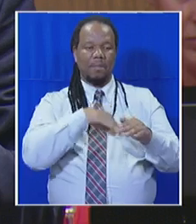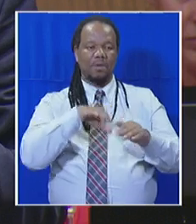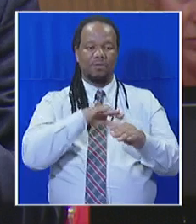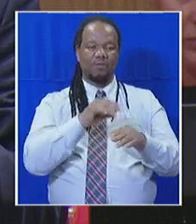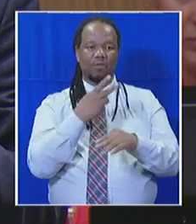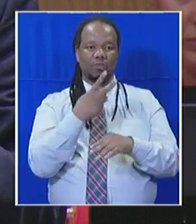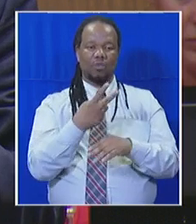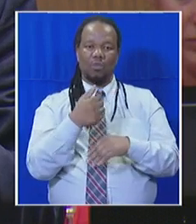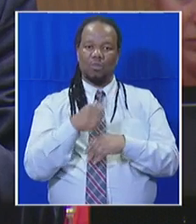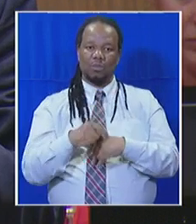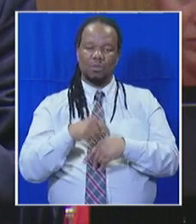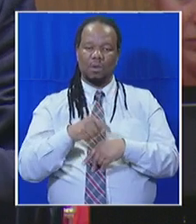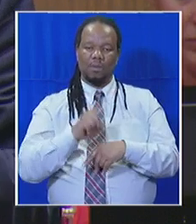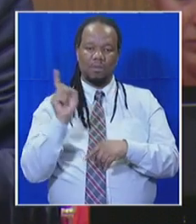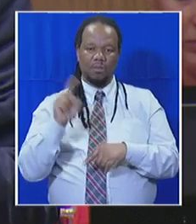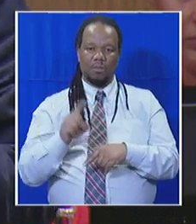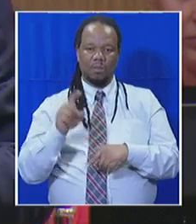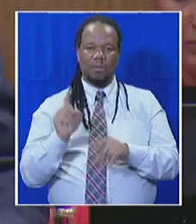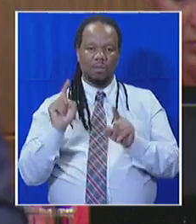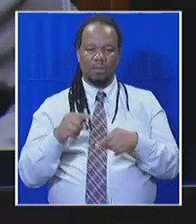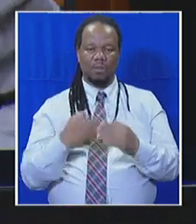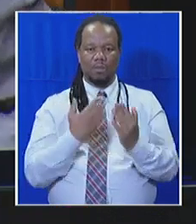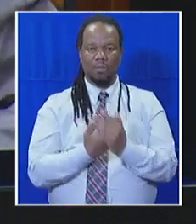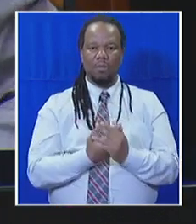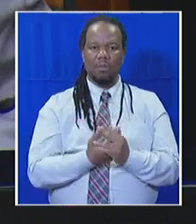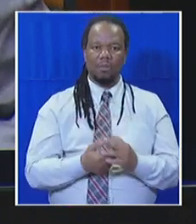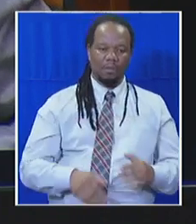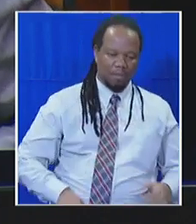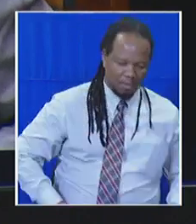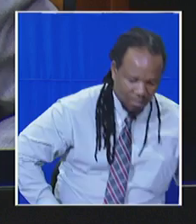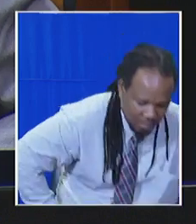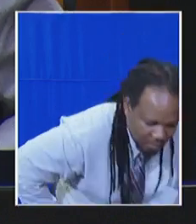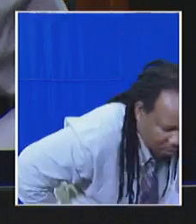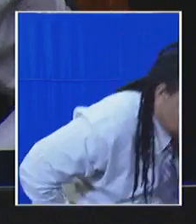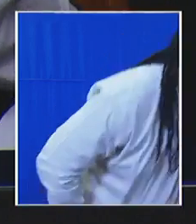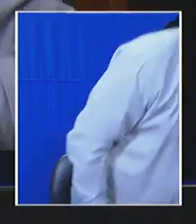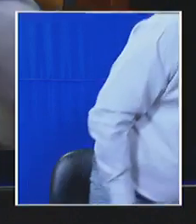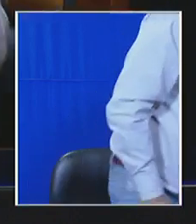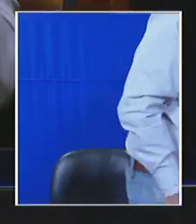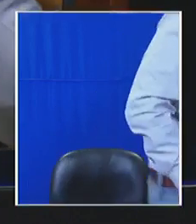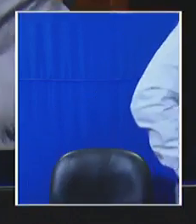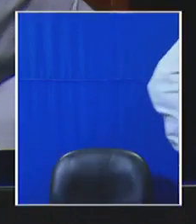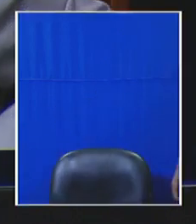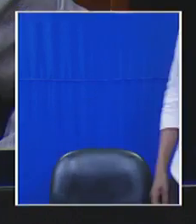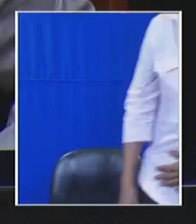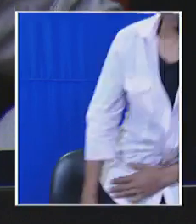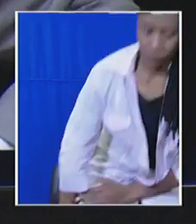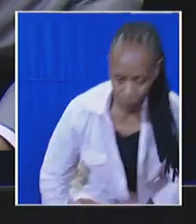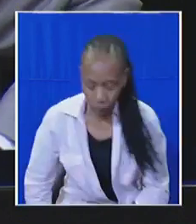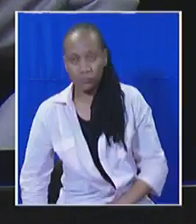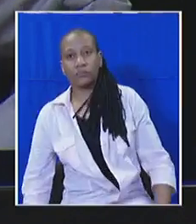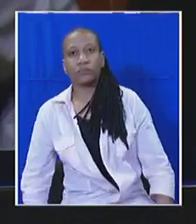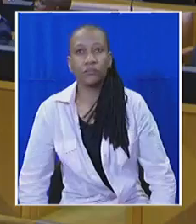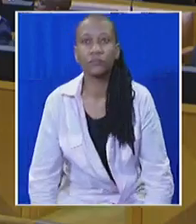consecutive sessions in Parliament. I so move. Are there any further motions? Yes, Honourable Member.